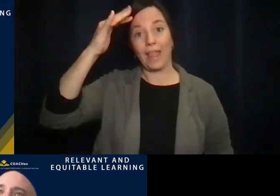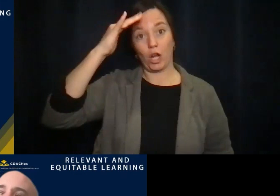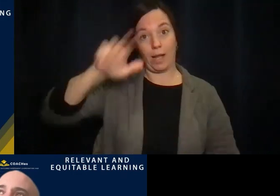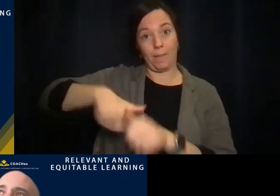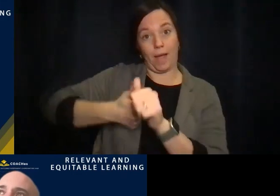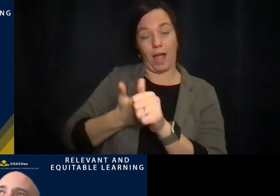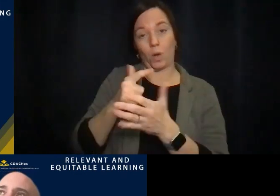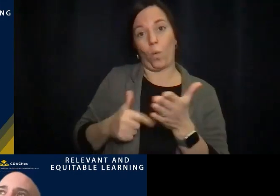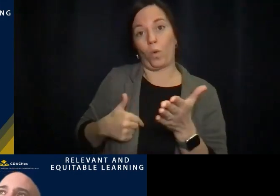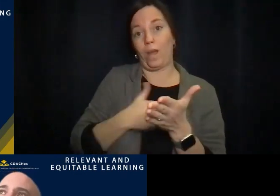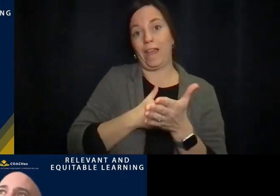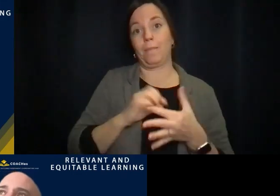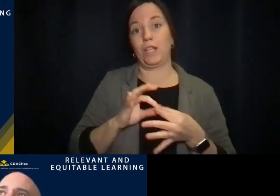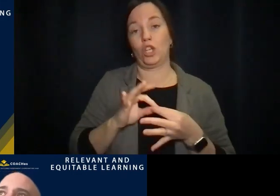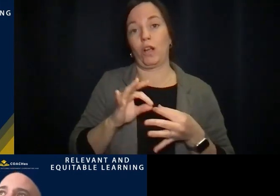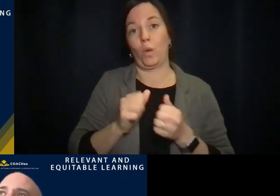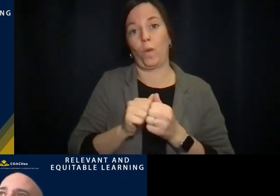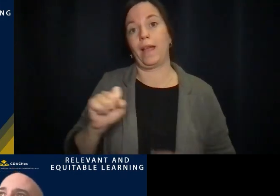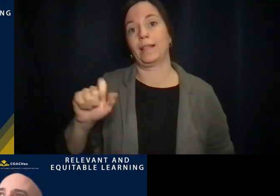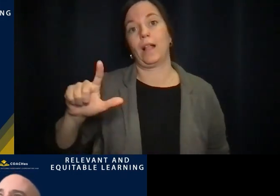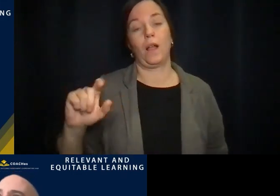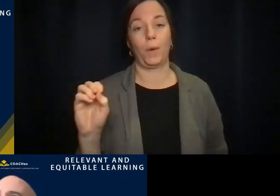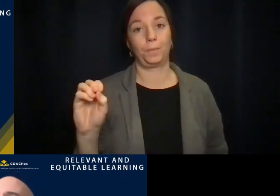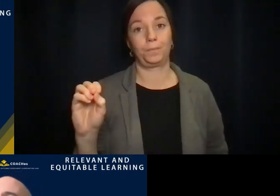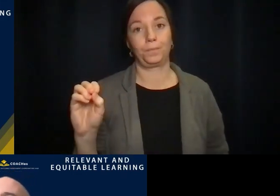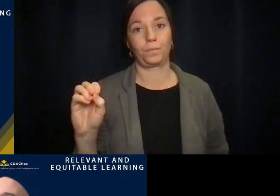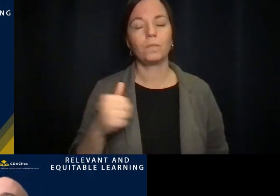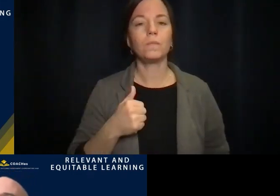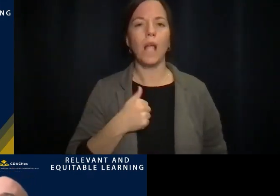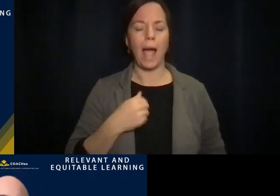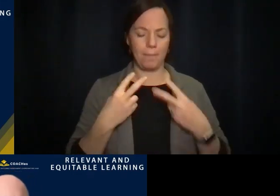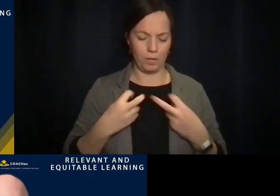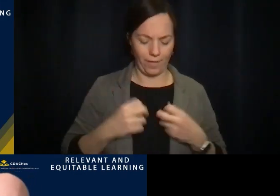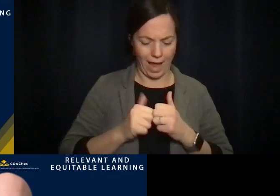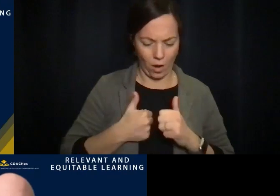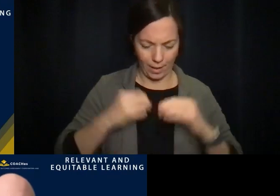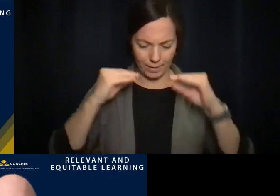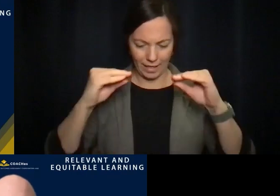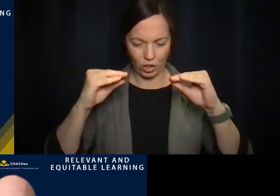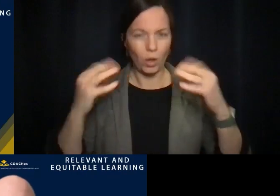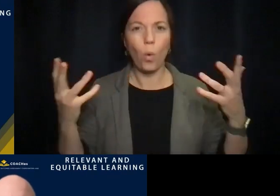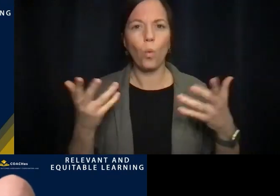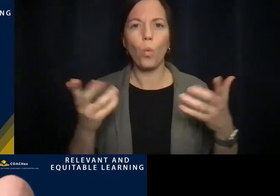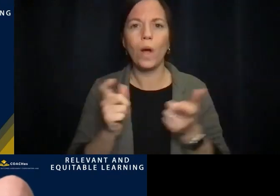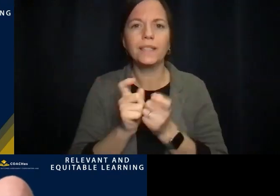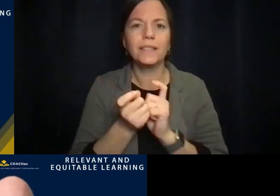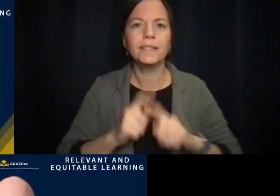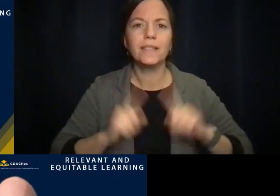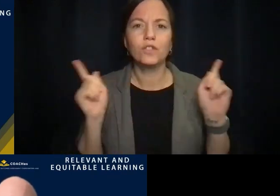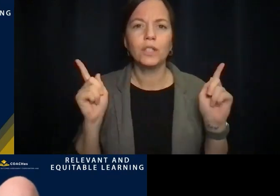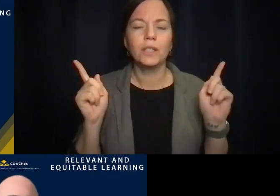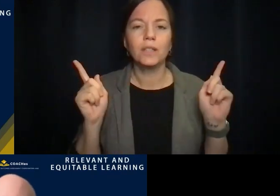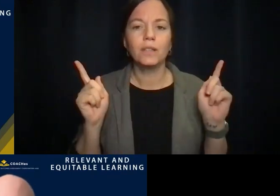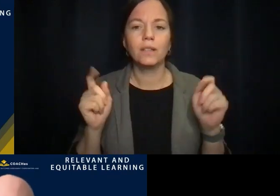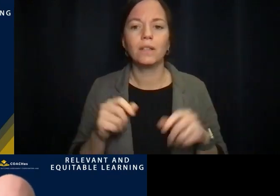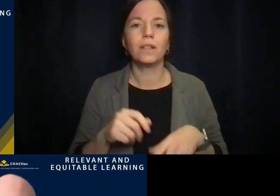we've been sharing of SLOs is, as you're observing the way you're teaching, what are you doing differently? Mm-hmm. You don't just like